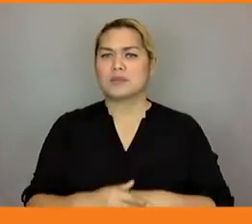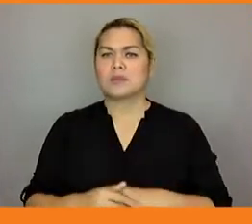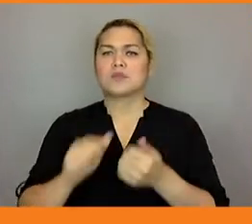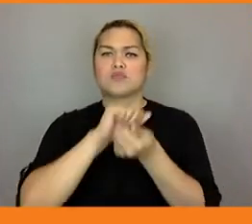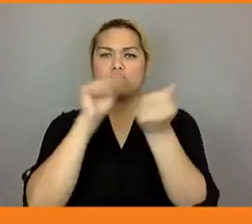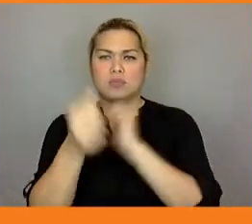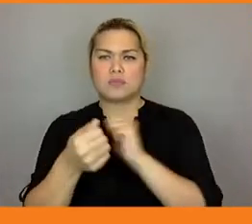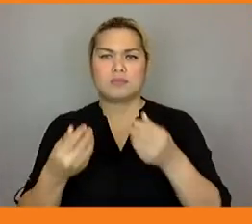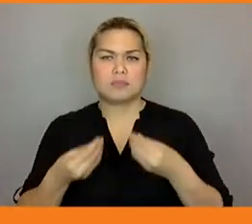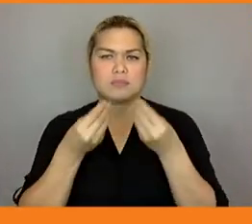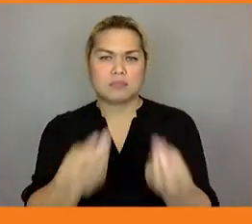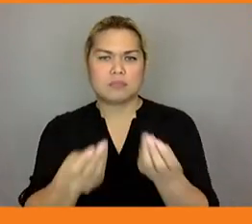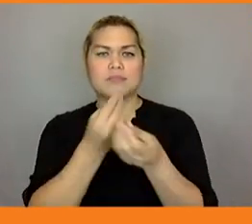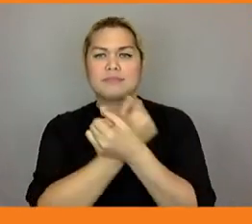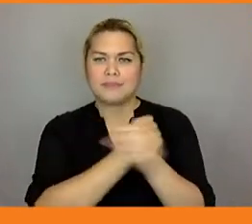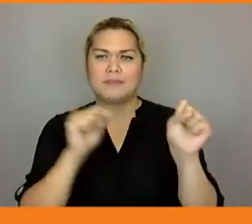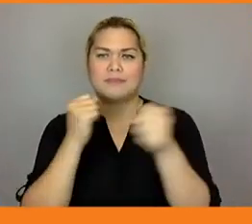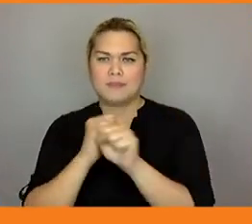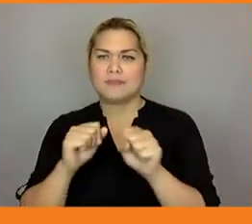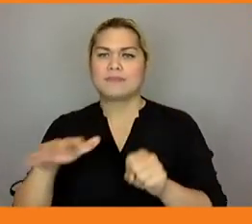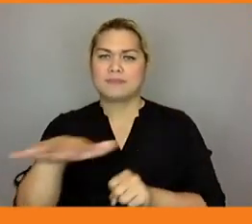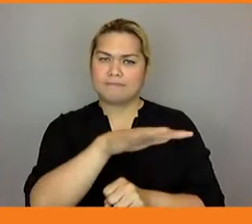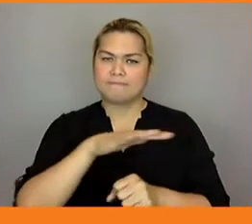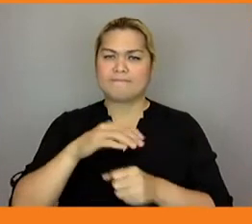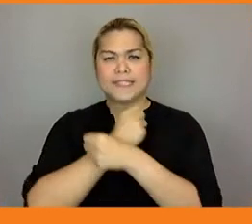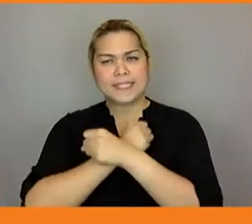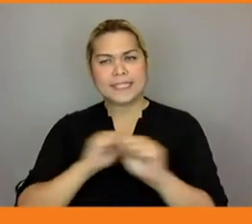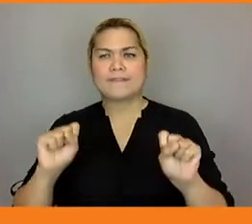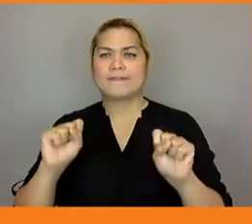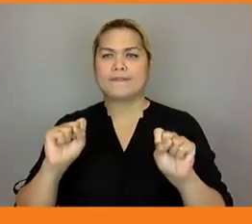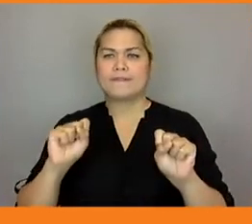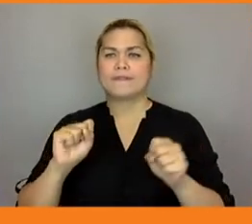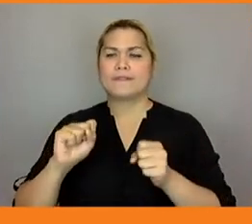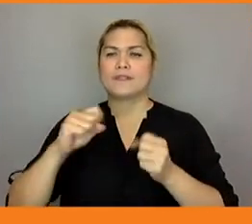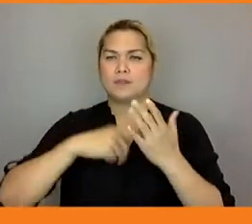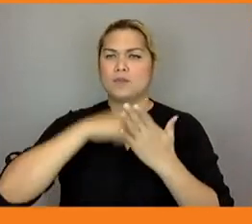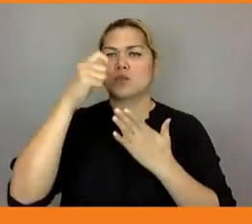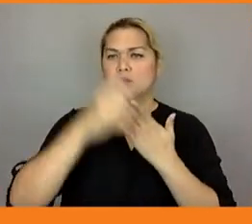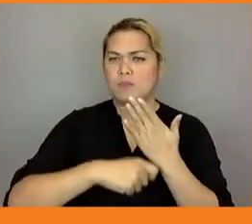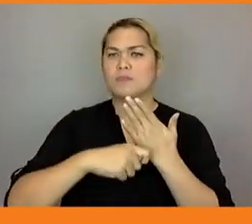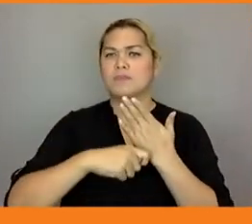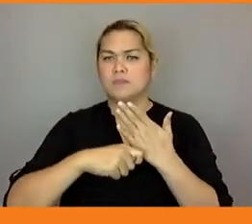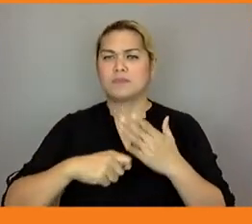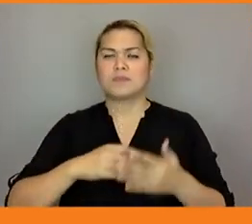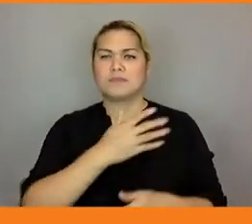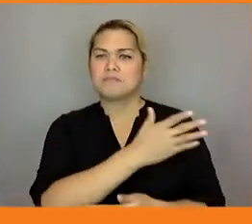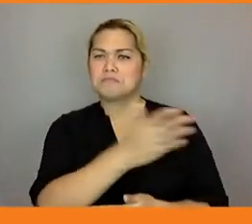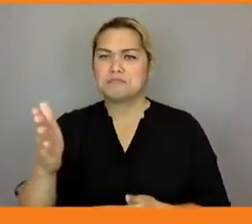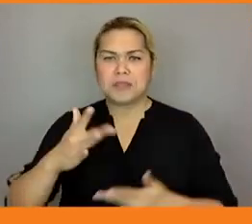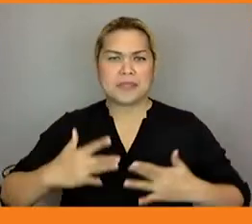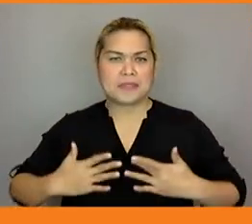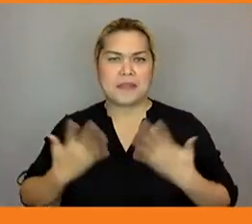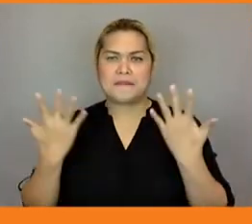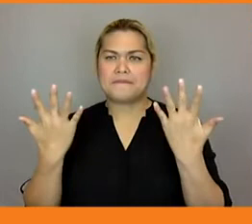all projects across their life cycle and all workers throughout the supply chains, in particular to